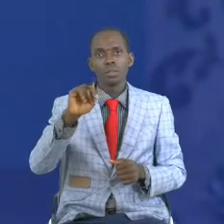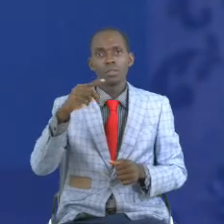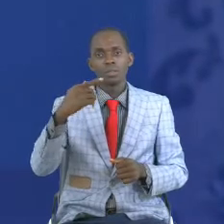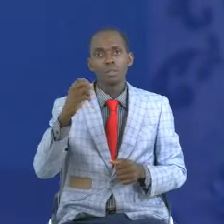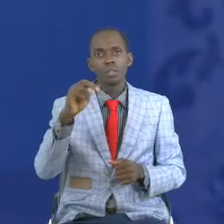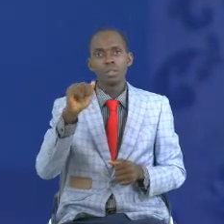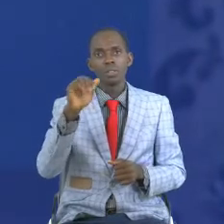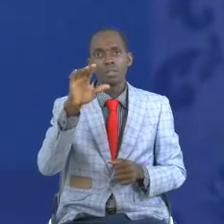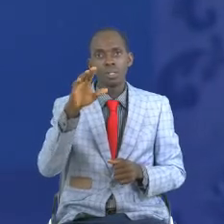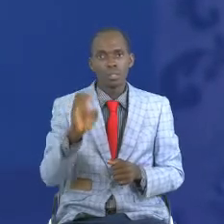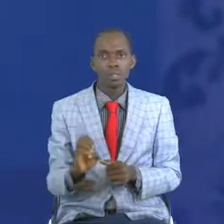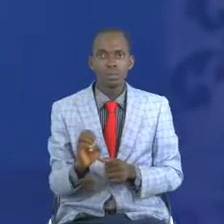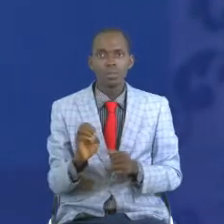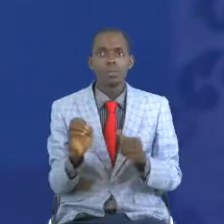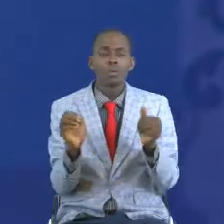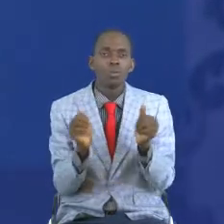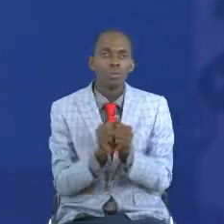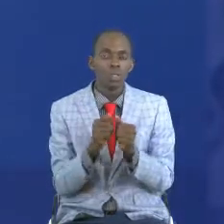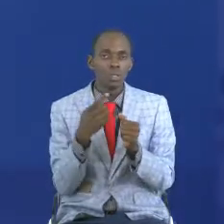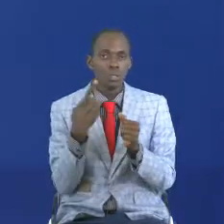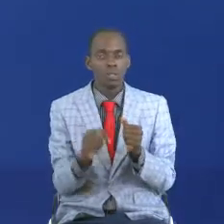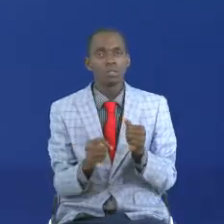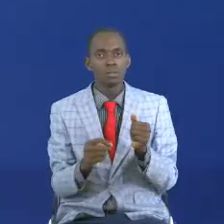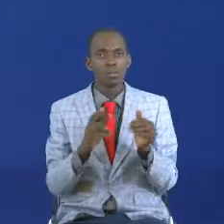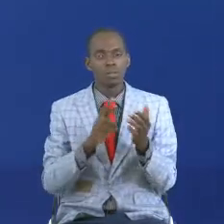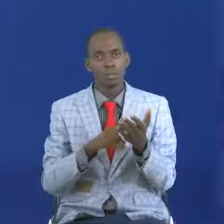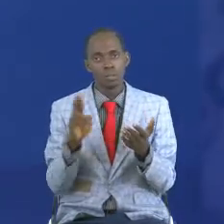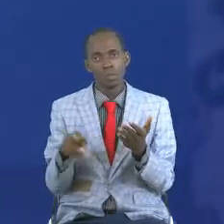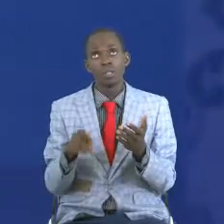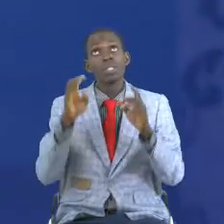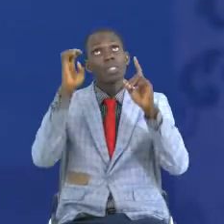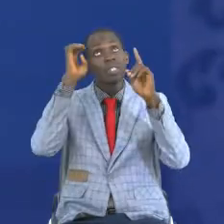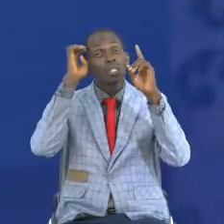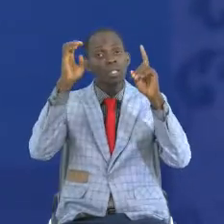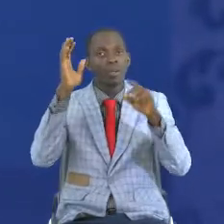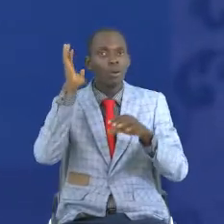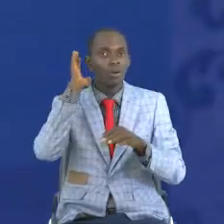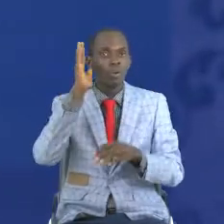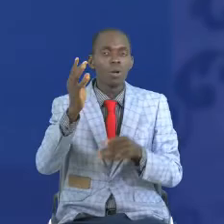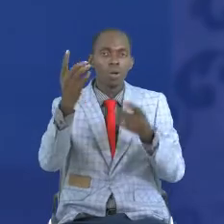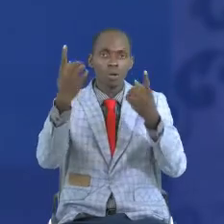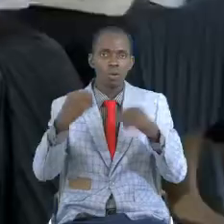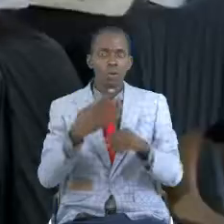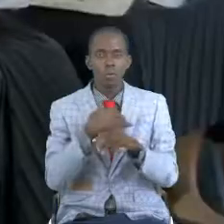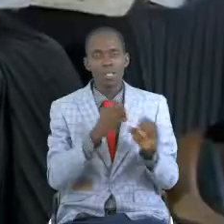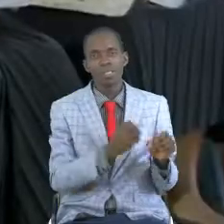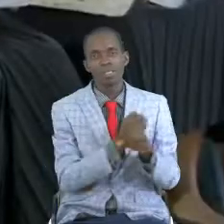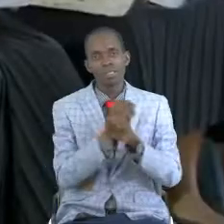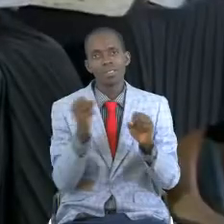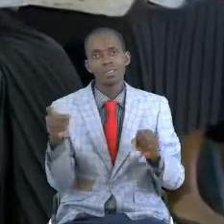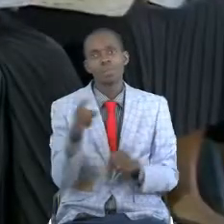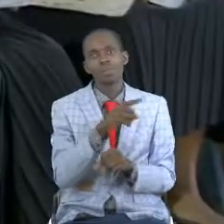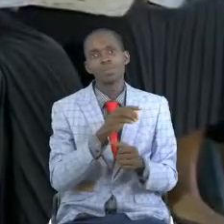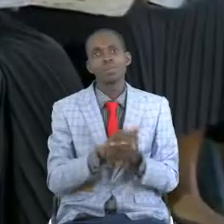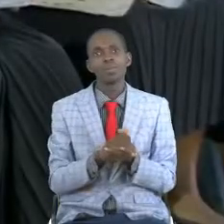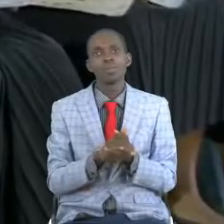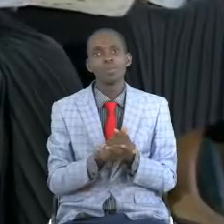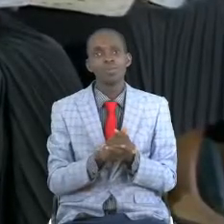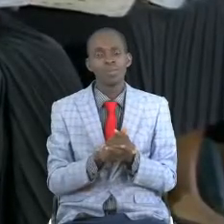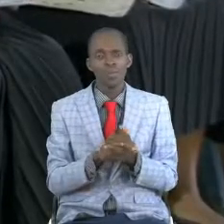with a recompense. He will come and save you. Are you